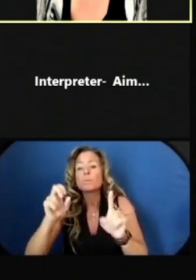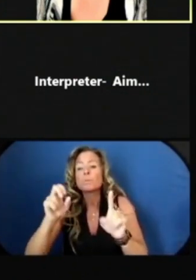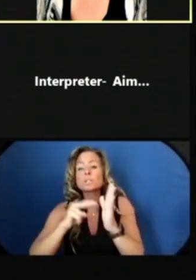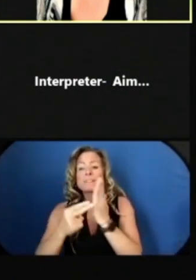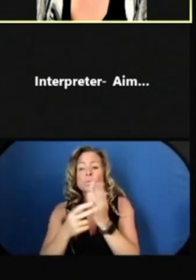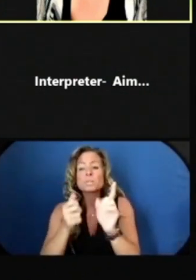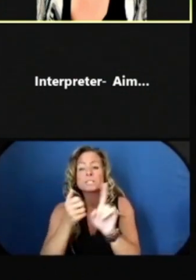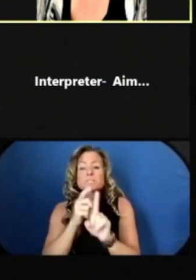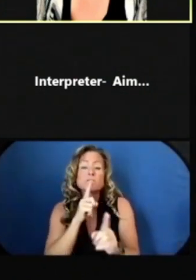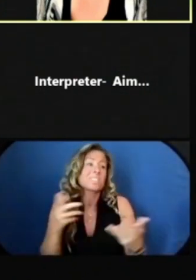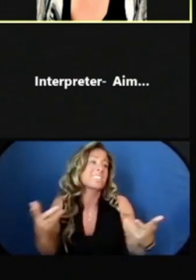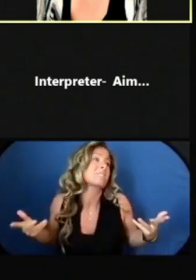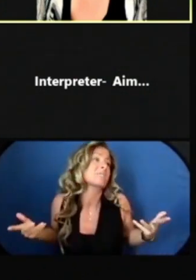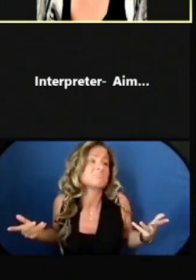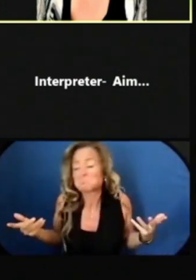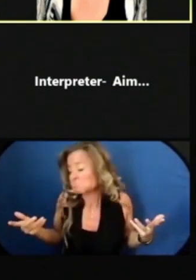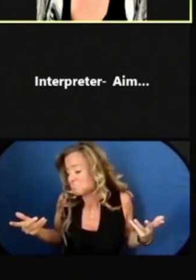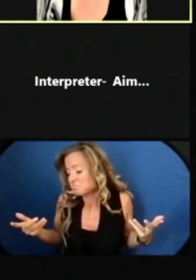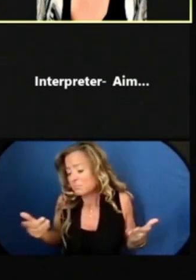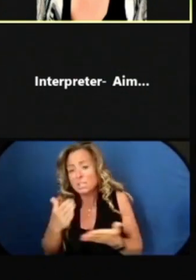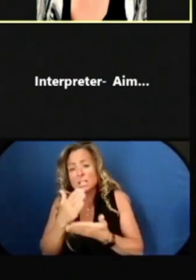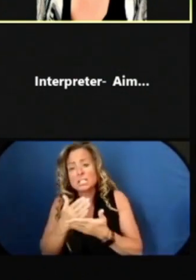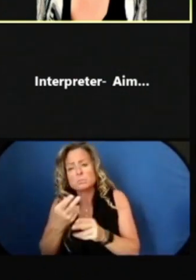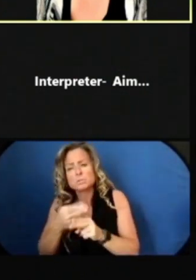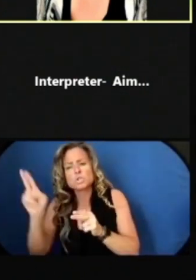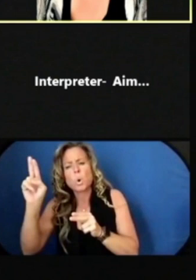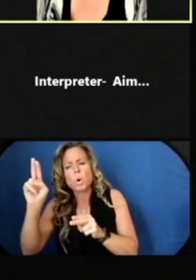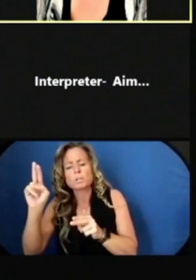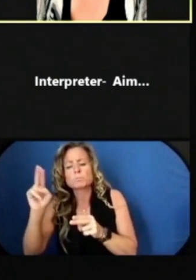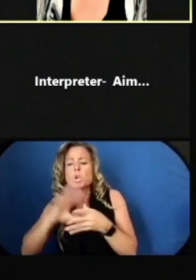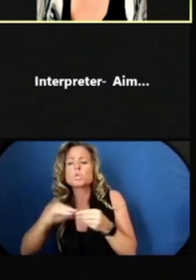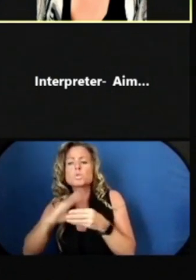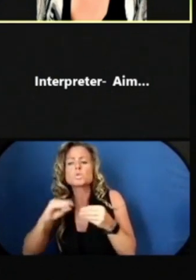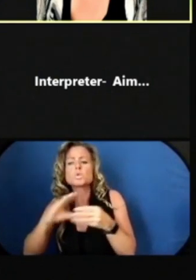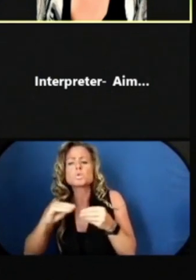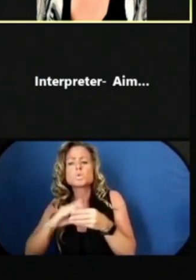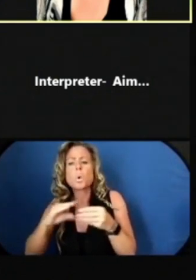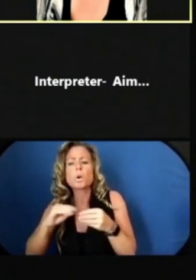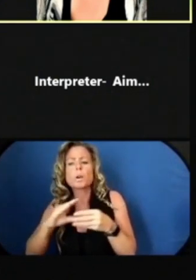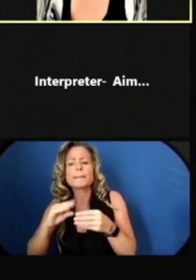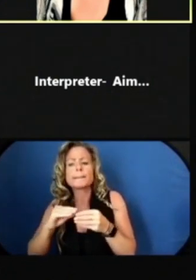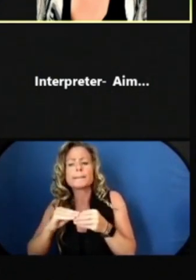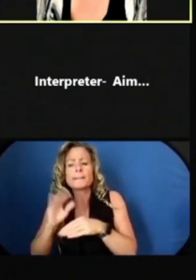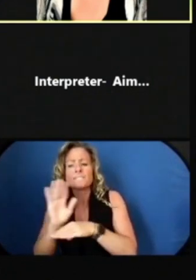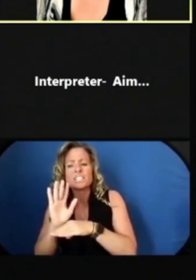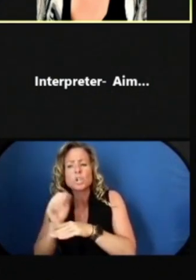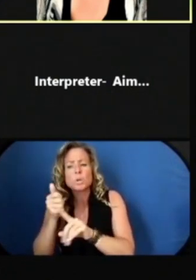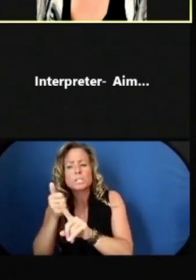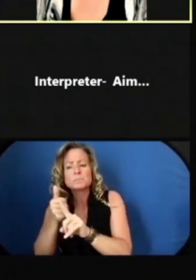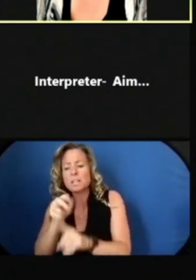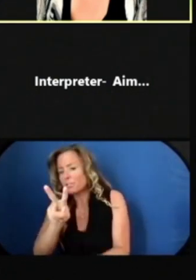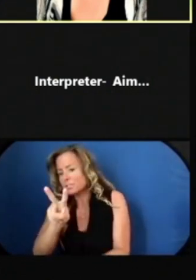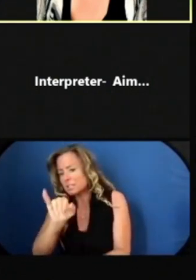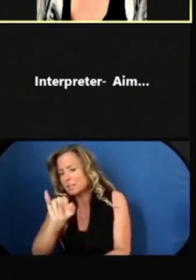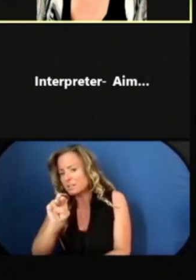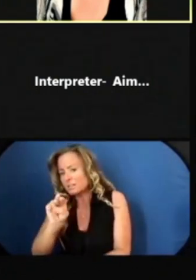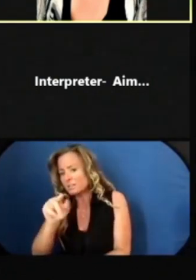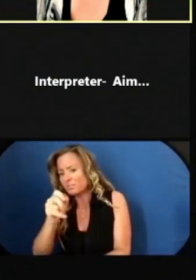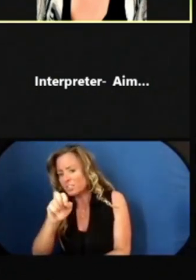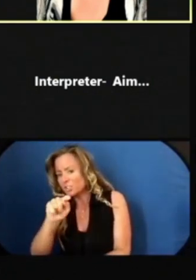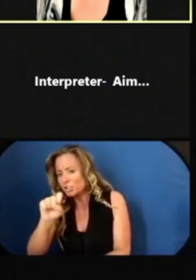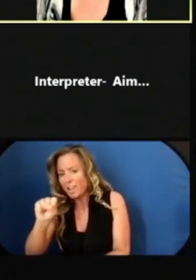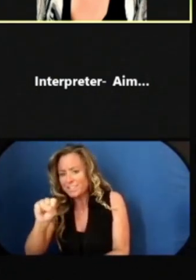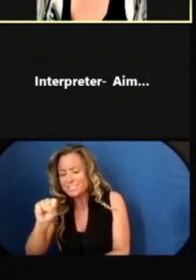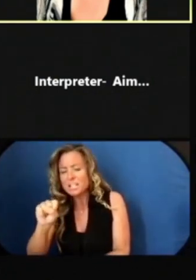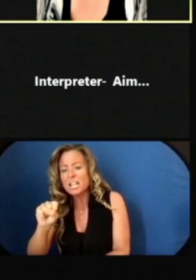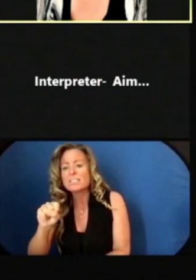have some short little story vignettes that can provide a wide range